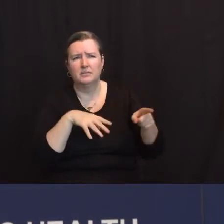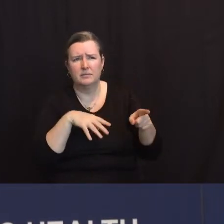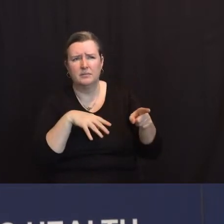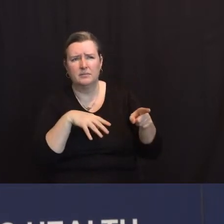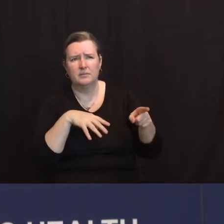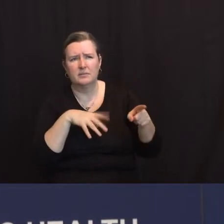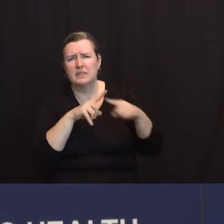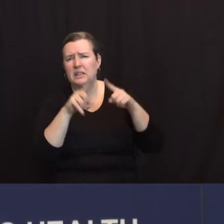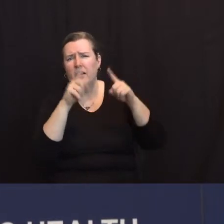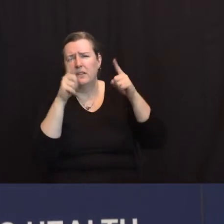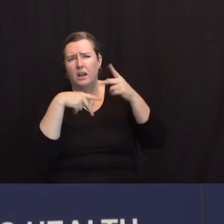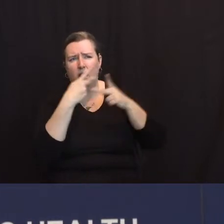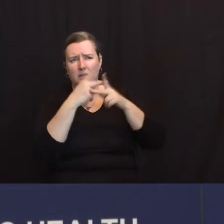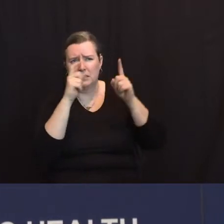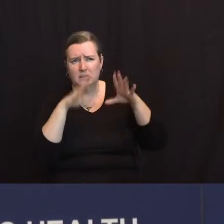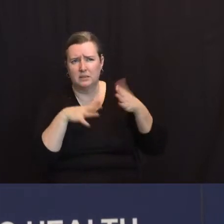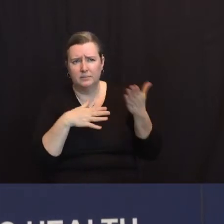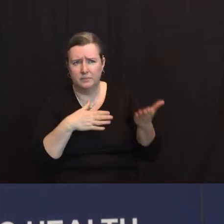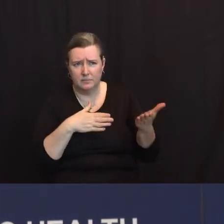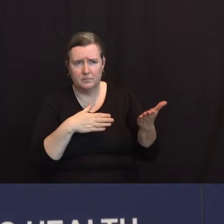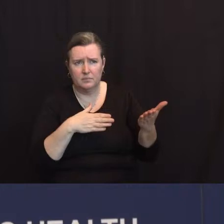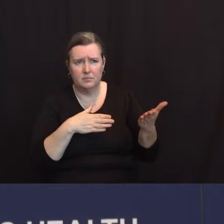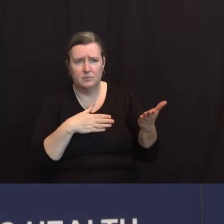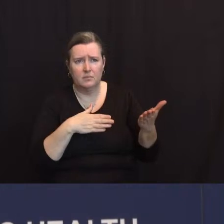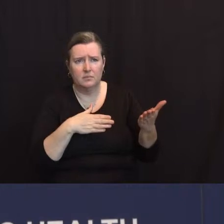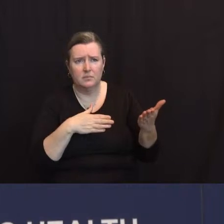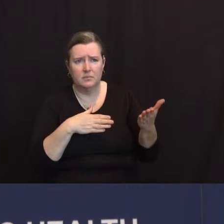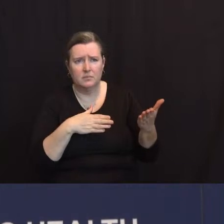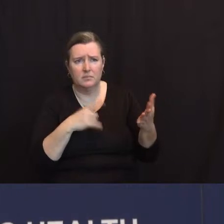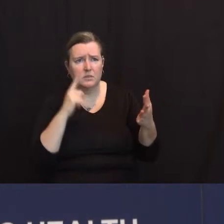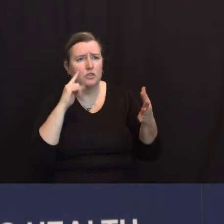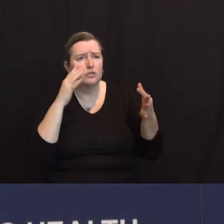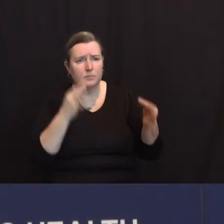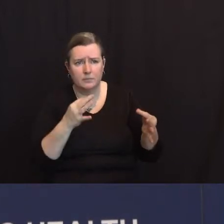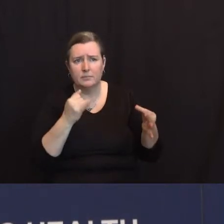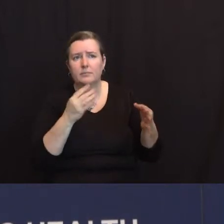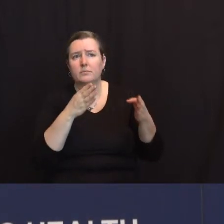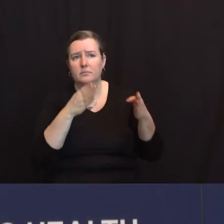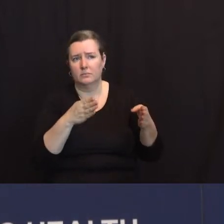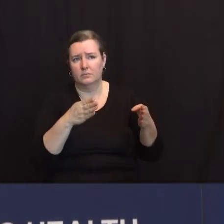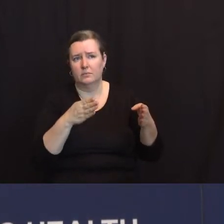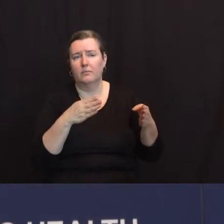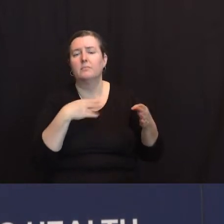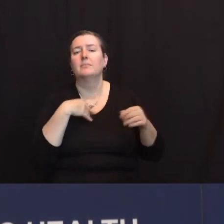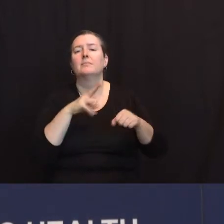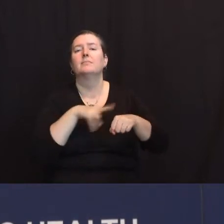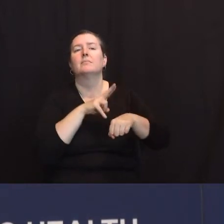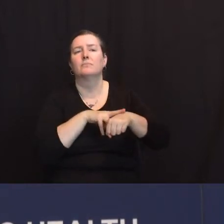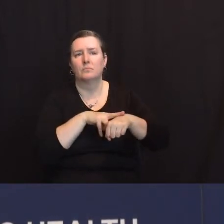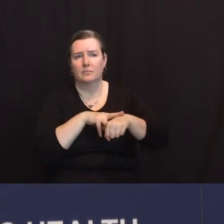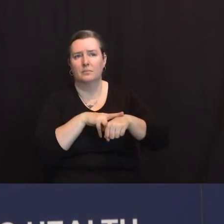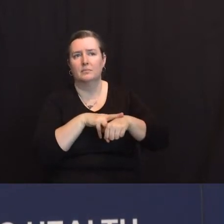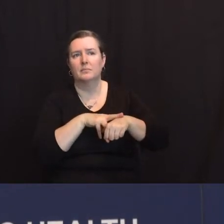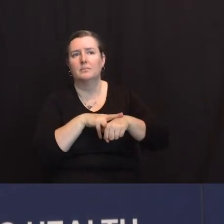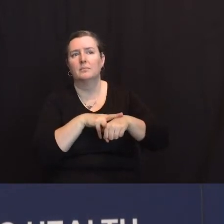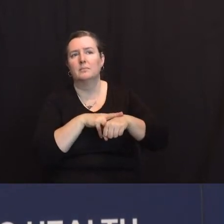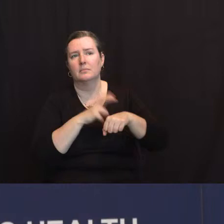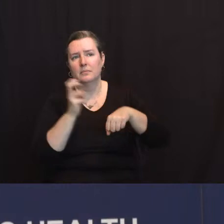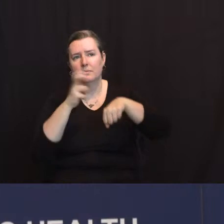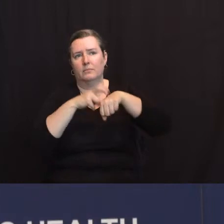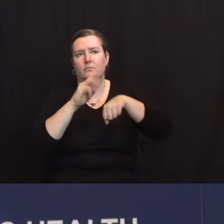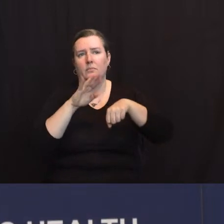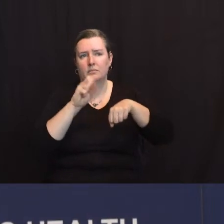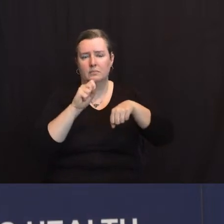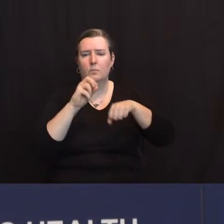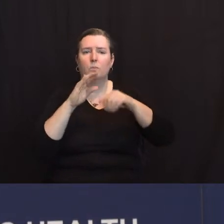you can determine whether the individual has had natural infection versus an increase in antibody due to the vaccine.